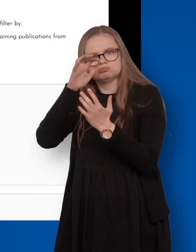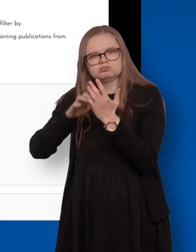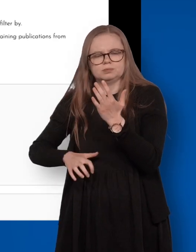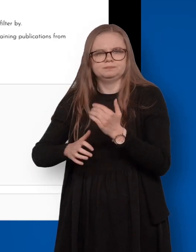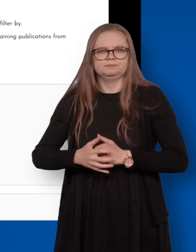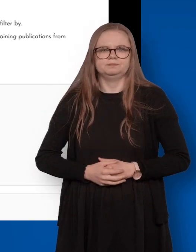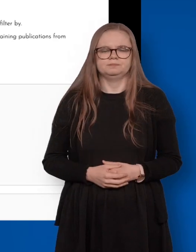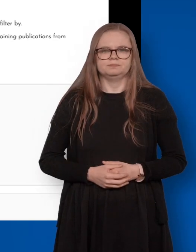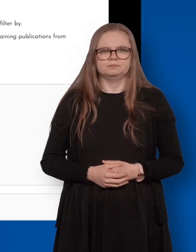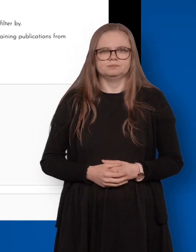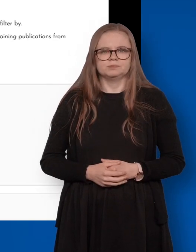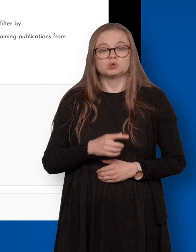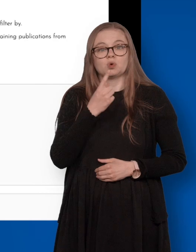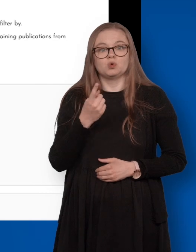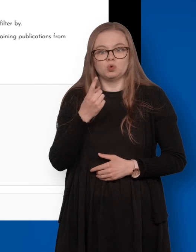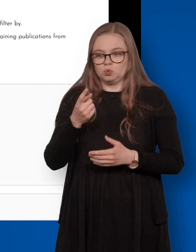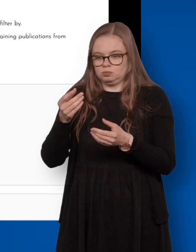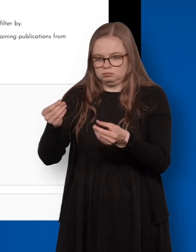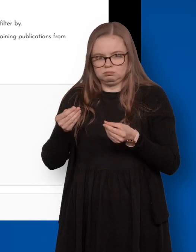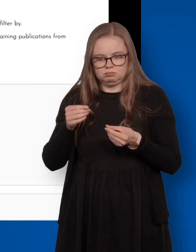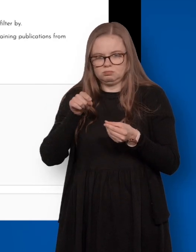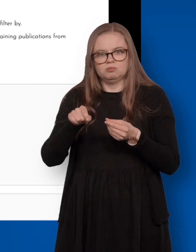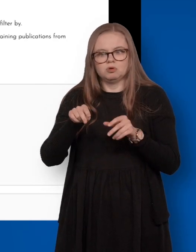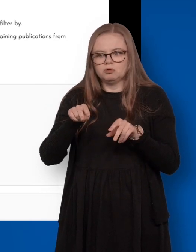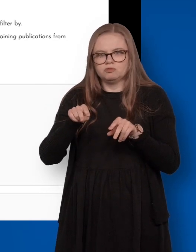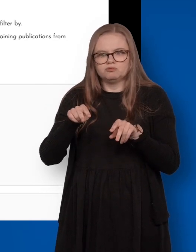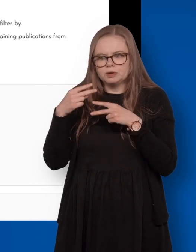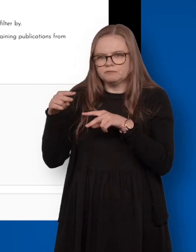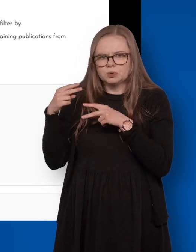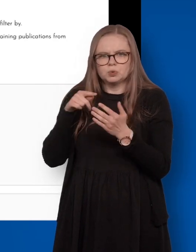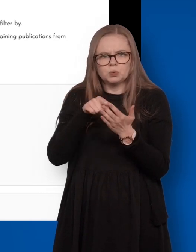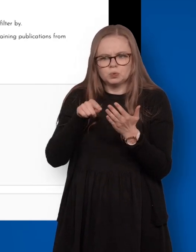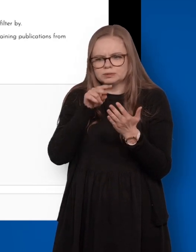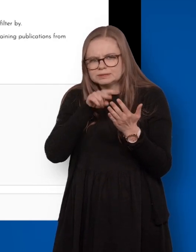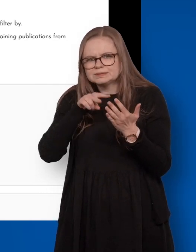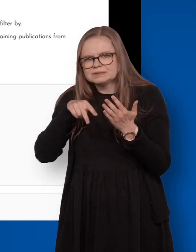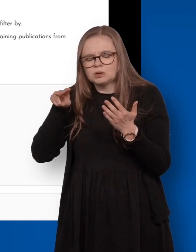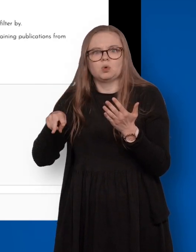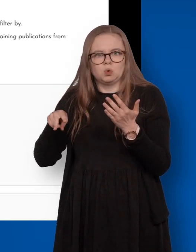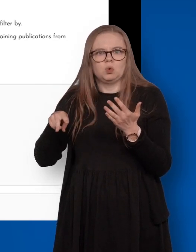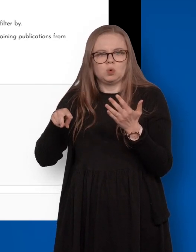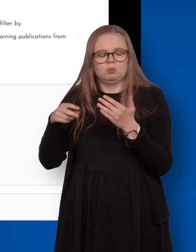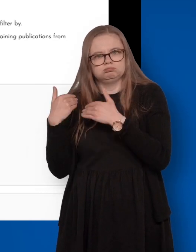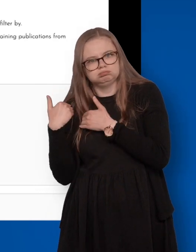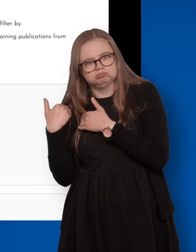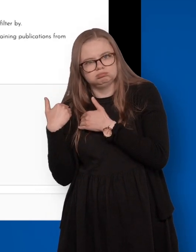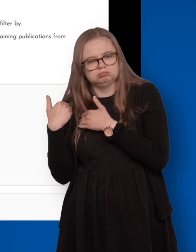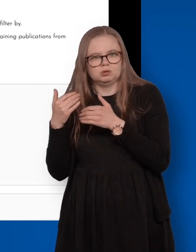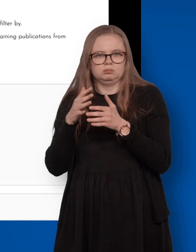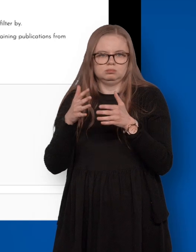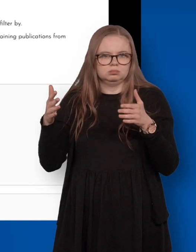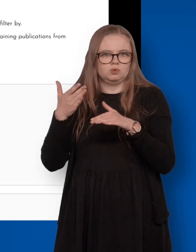the people who are reviewing these unstructured text answers, that's potentially quite a lot of work if it is 1,000.